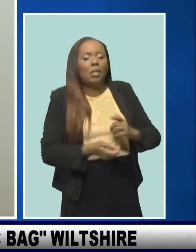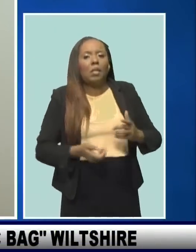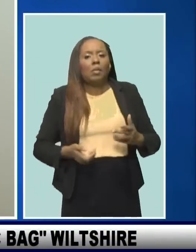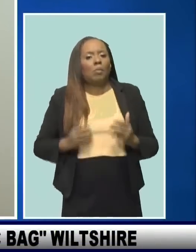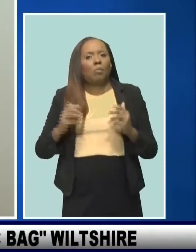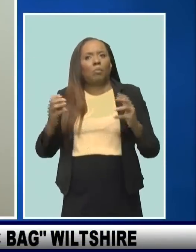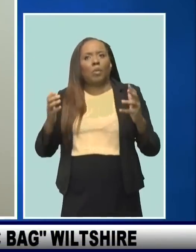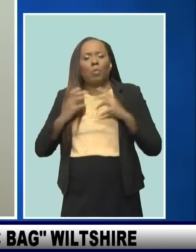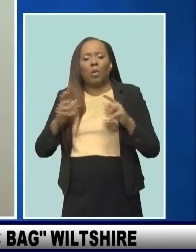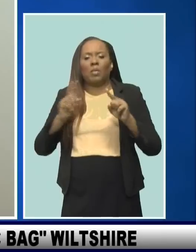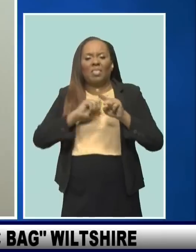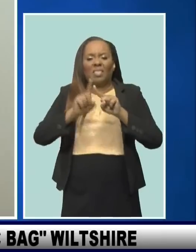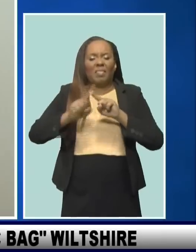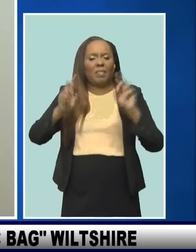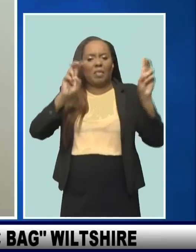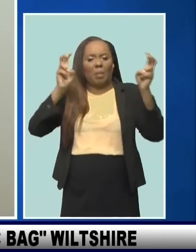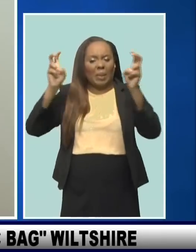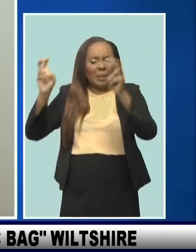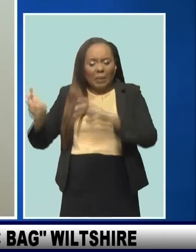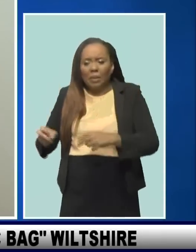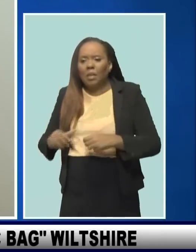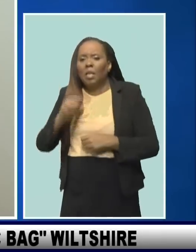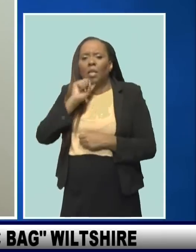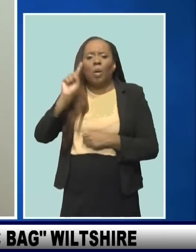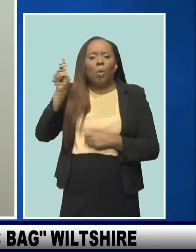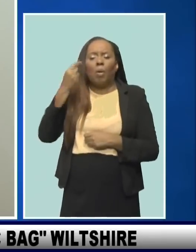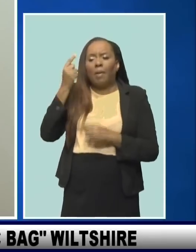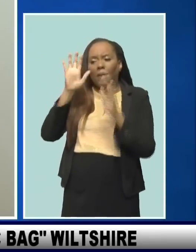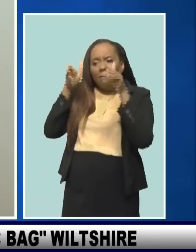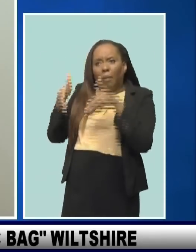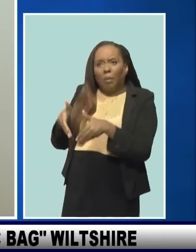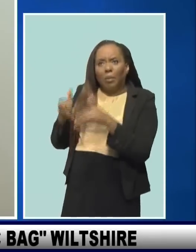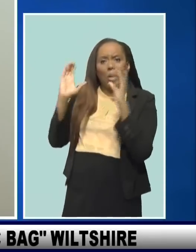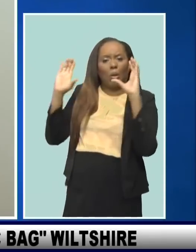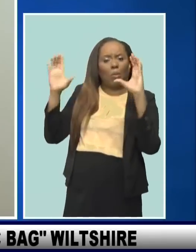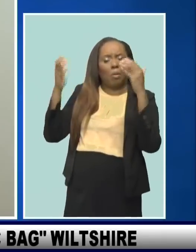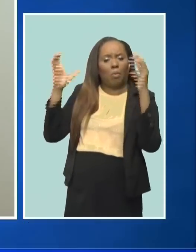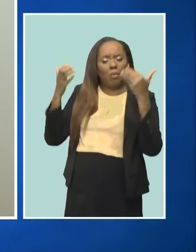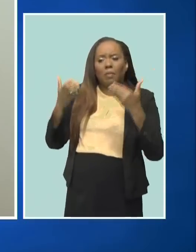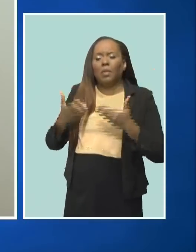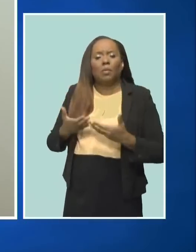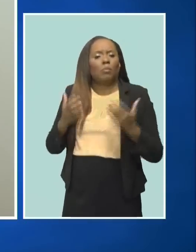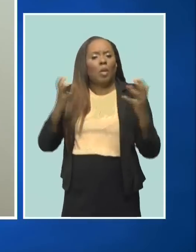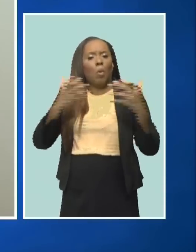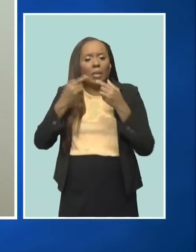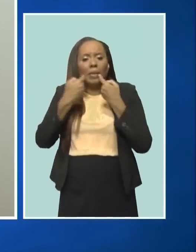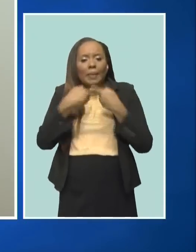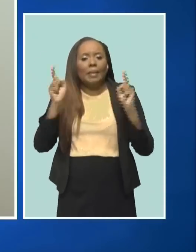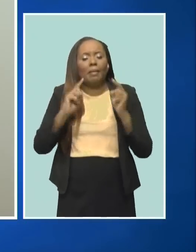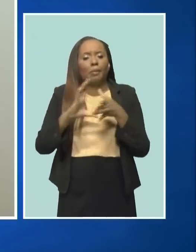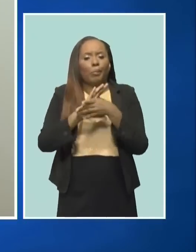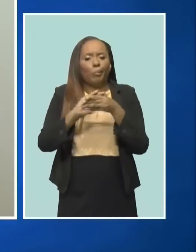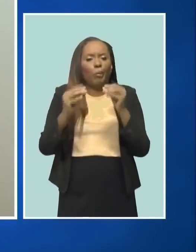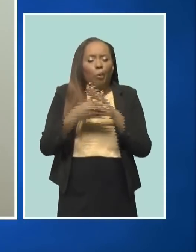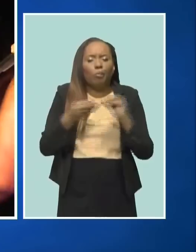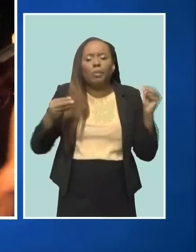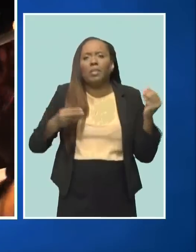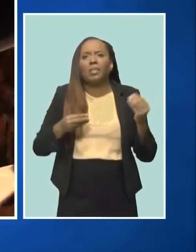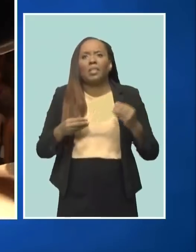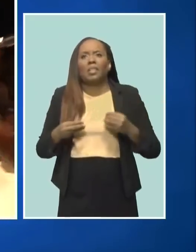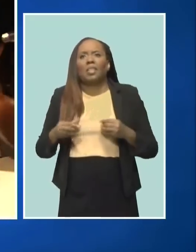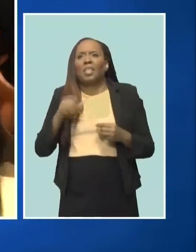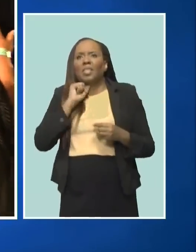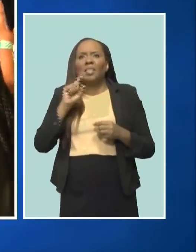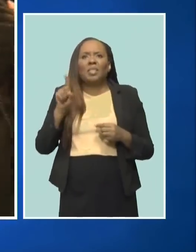that topics become broader and can last longer. The storylines are broader rather than just joke